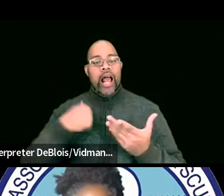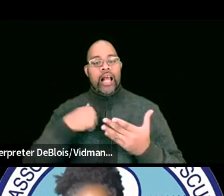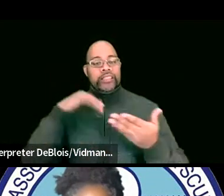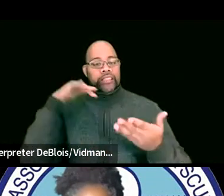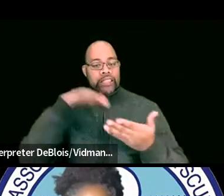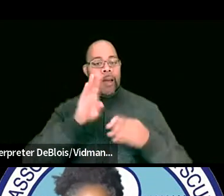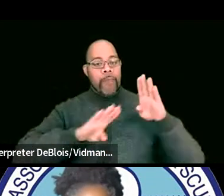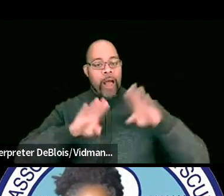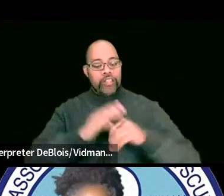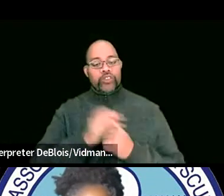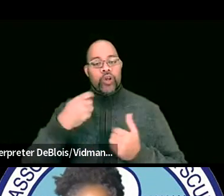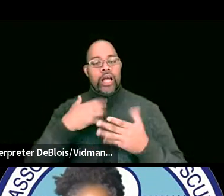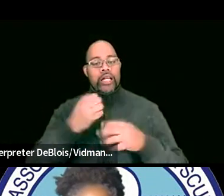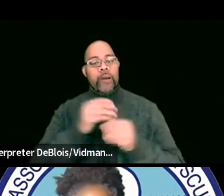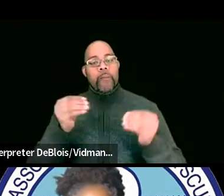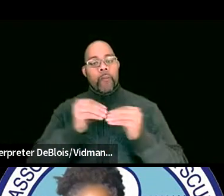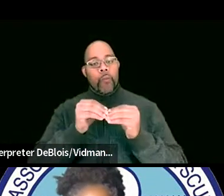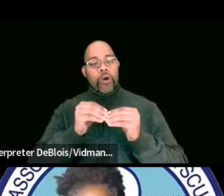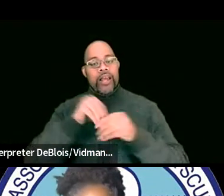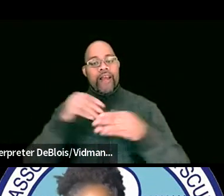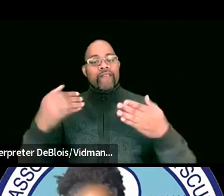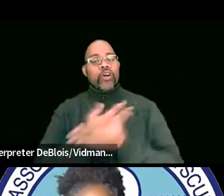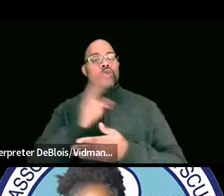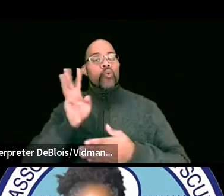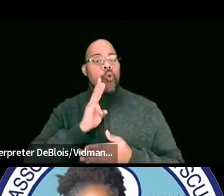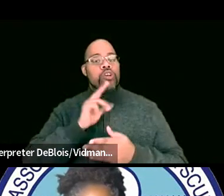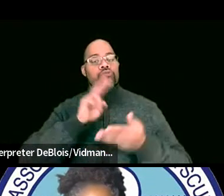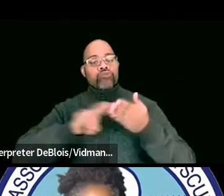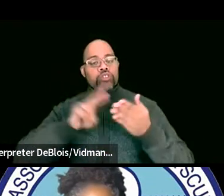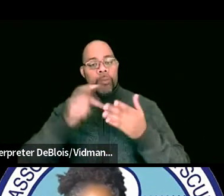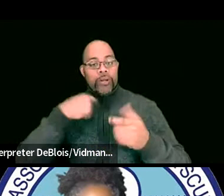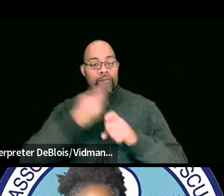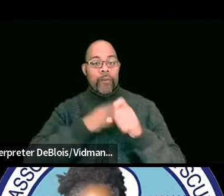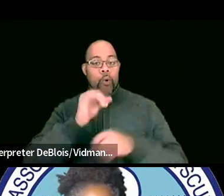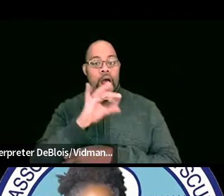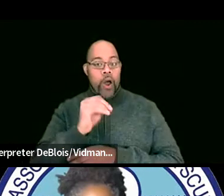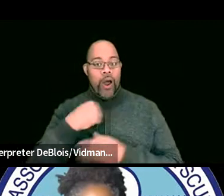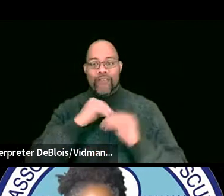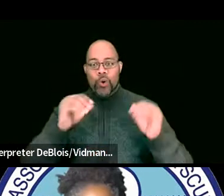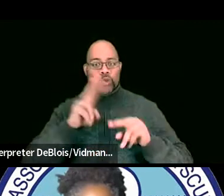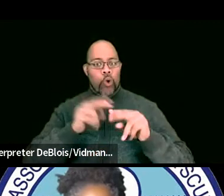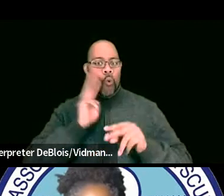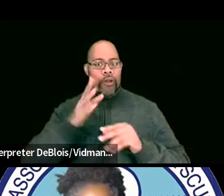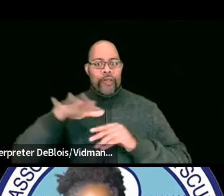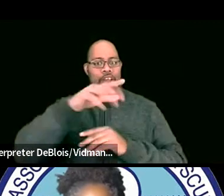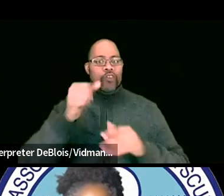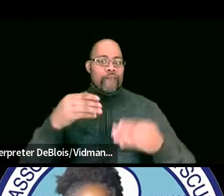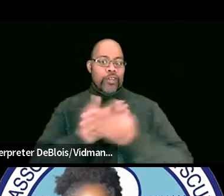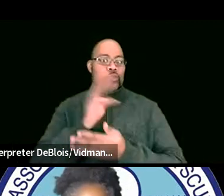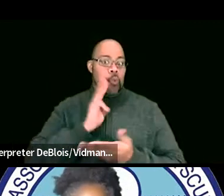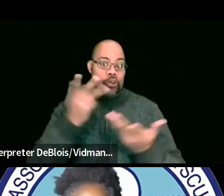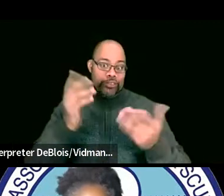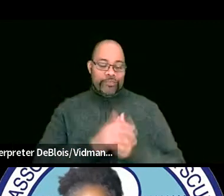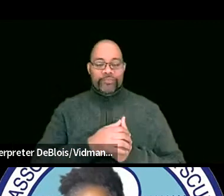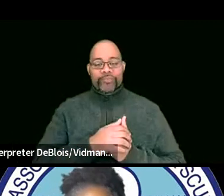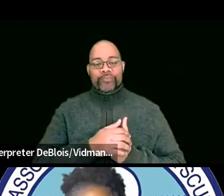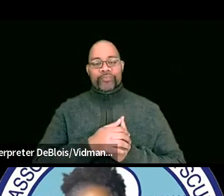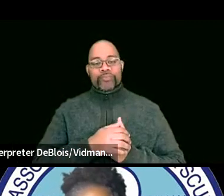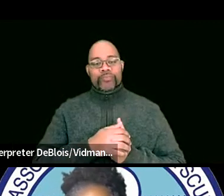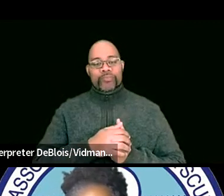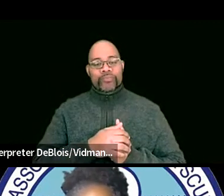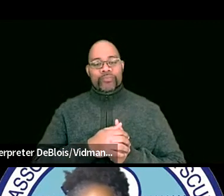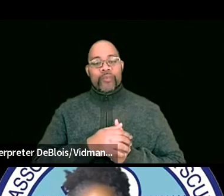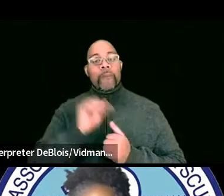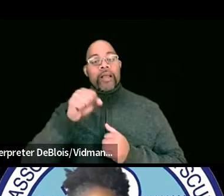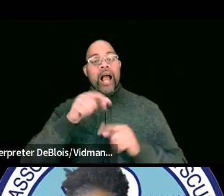studying biology. So I was getting more into freshwater research because I'm from Ohio and there's no salt water up there. So freshwater it is.